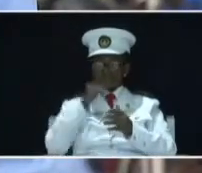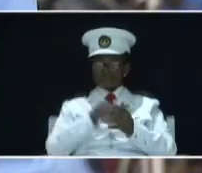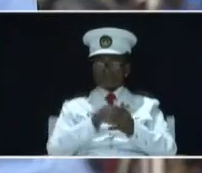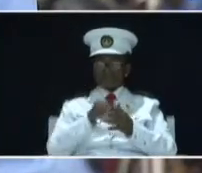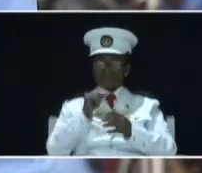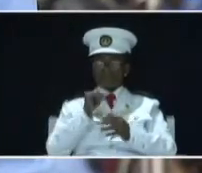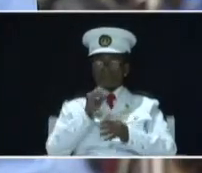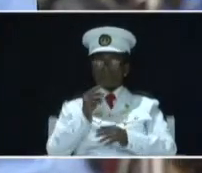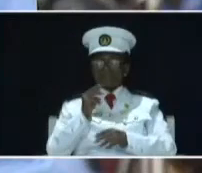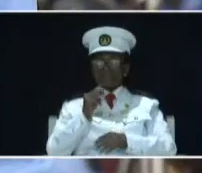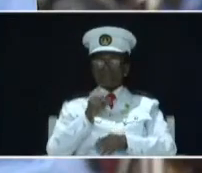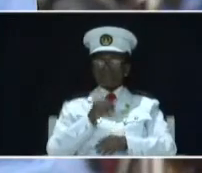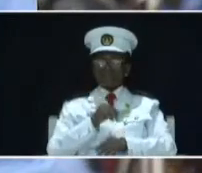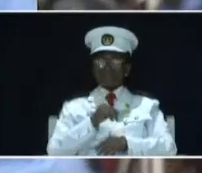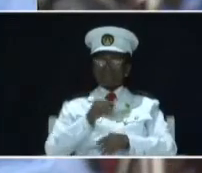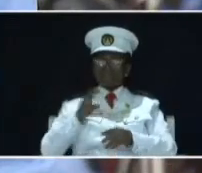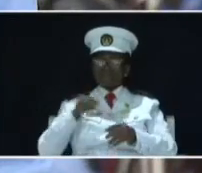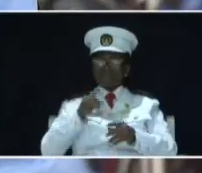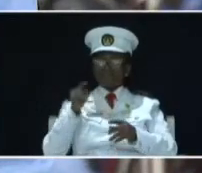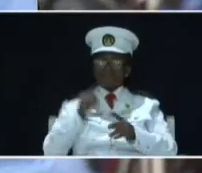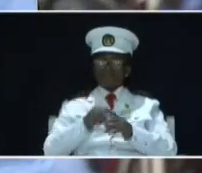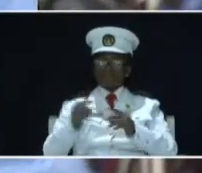about 2 weeks ago,